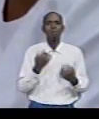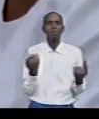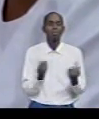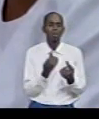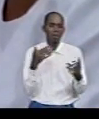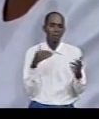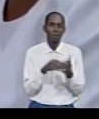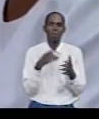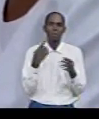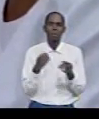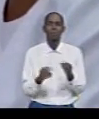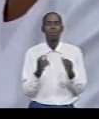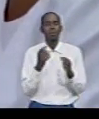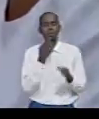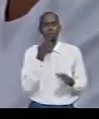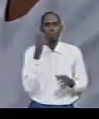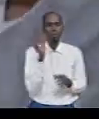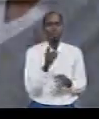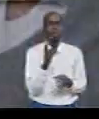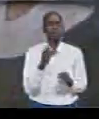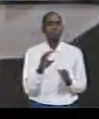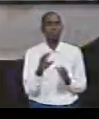Lord and thy words,